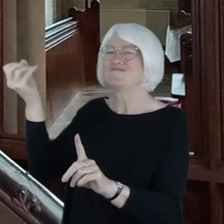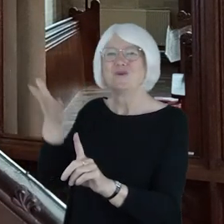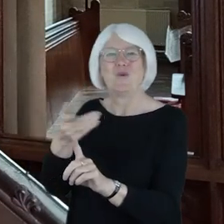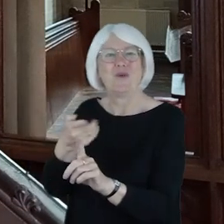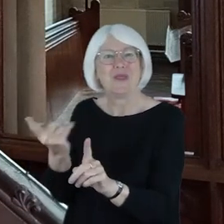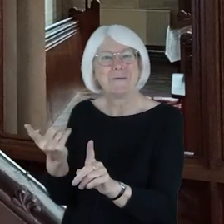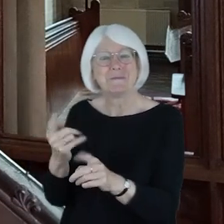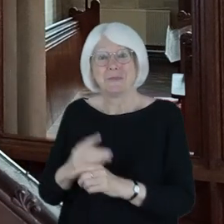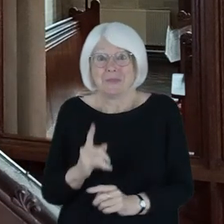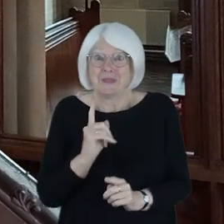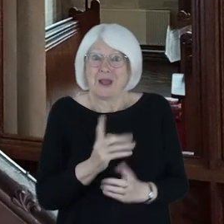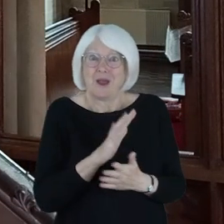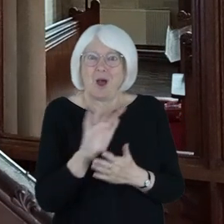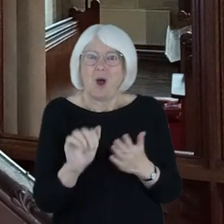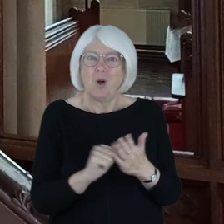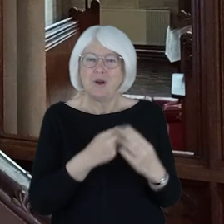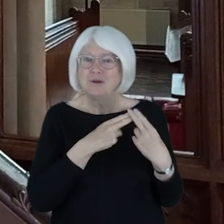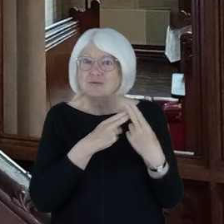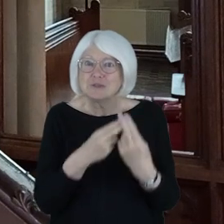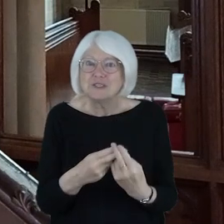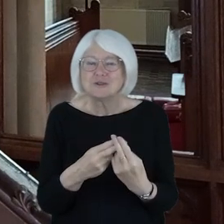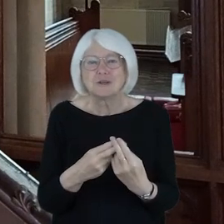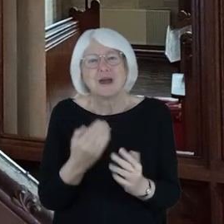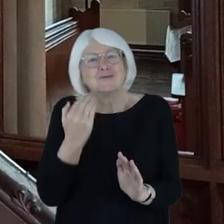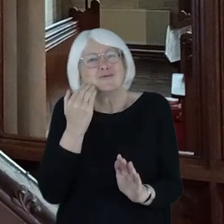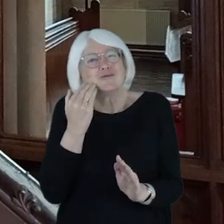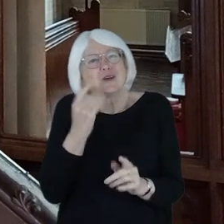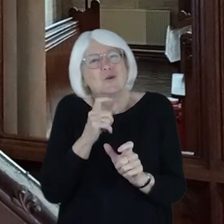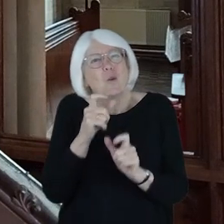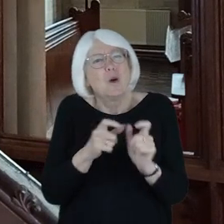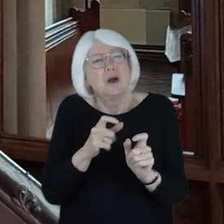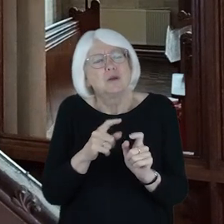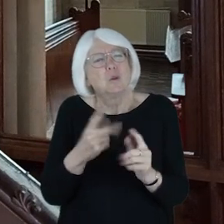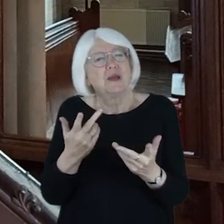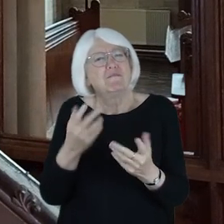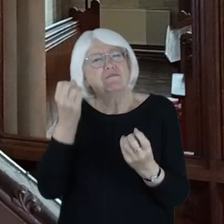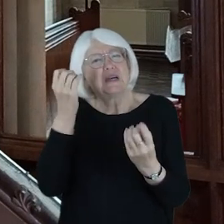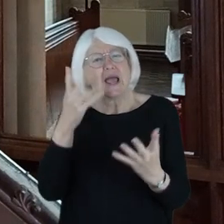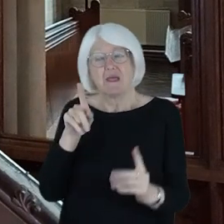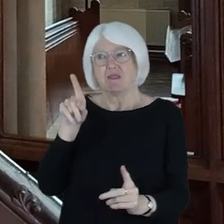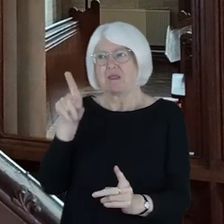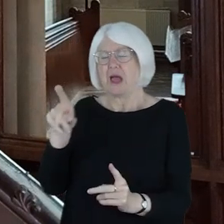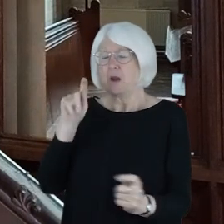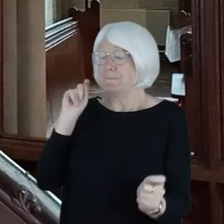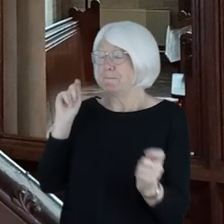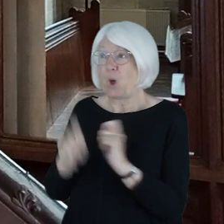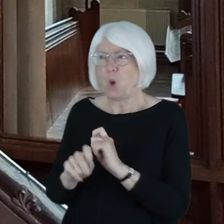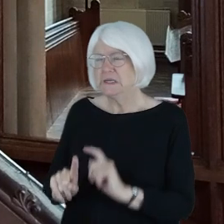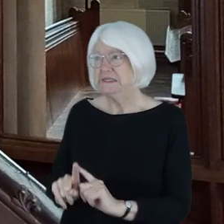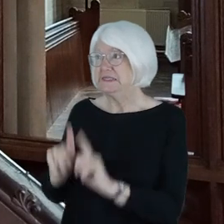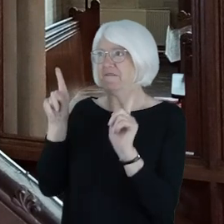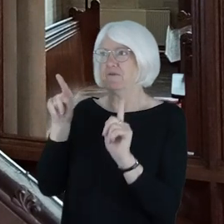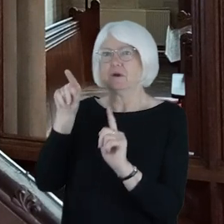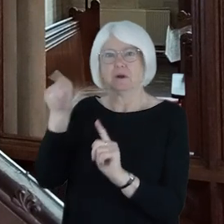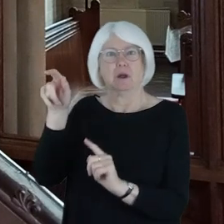In this homely tradition and the gentle words, we lose sight of that radical will. We lose sight of Christ